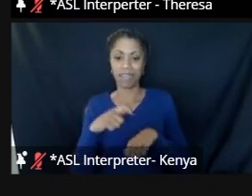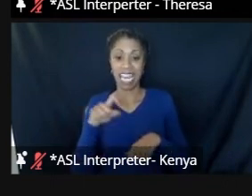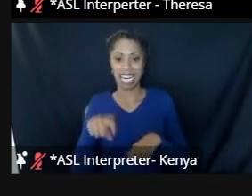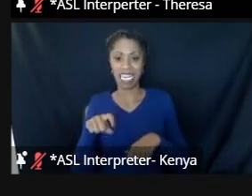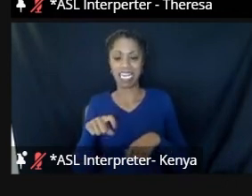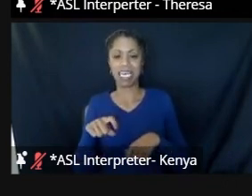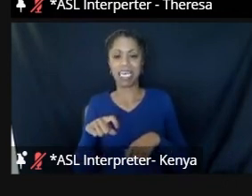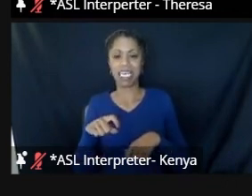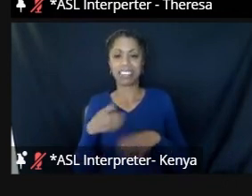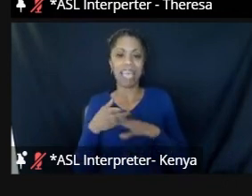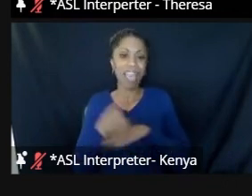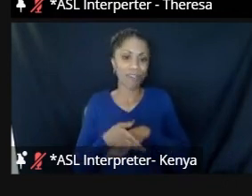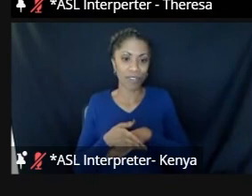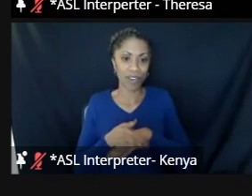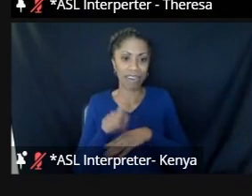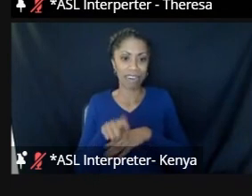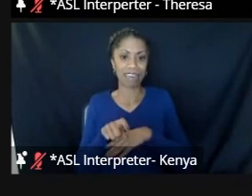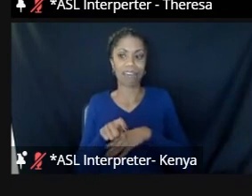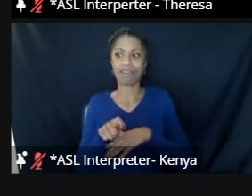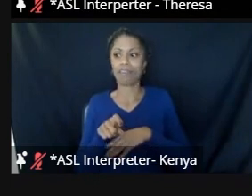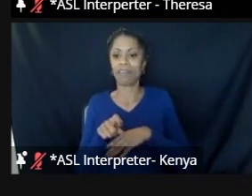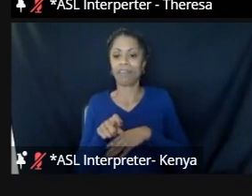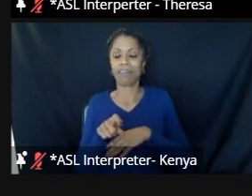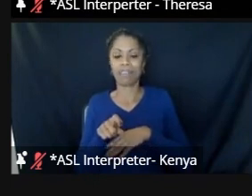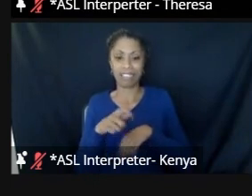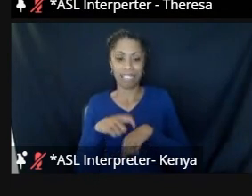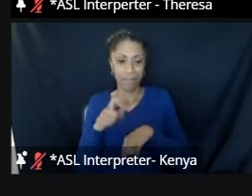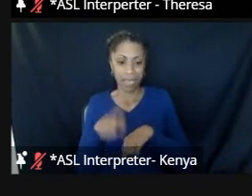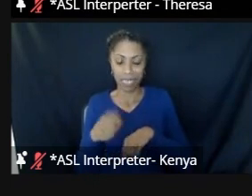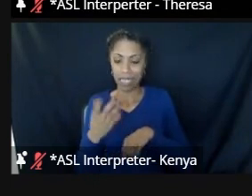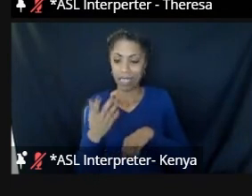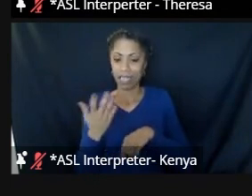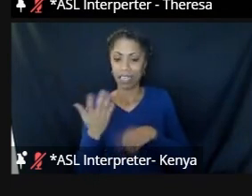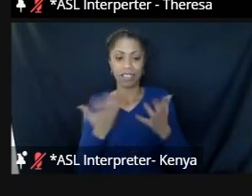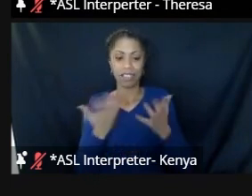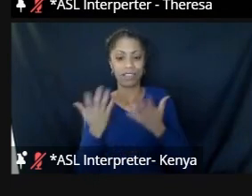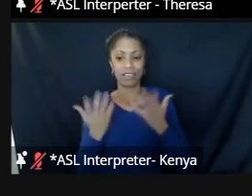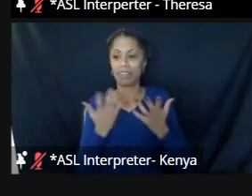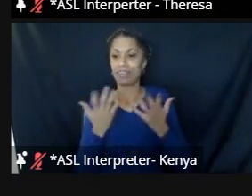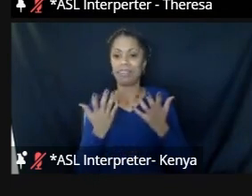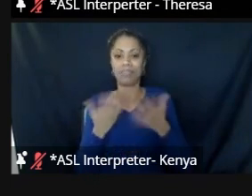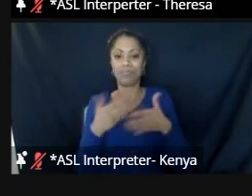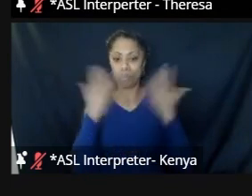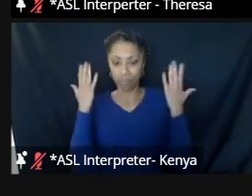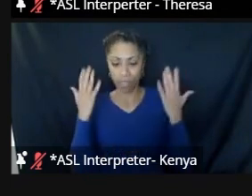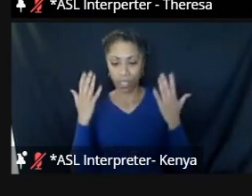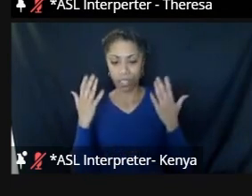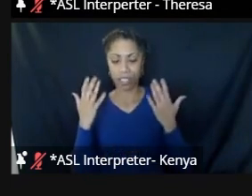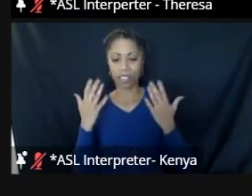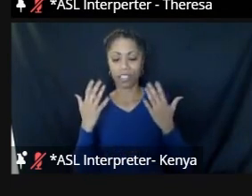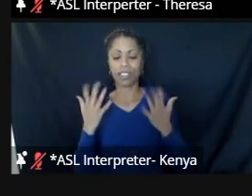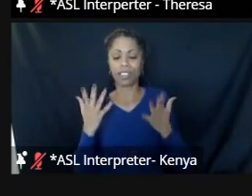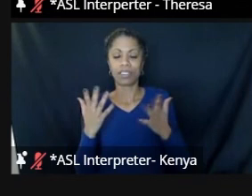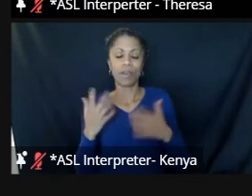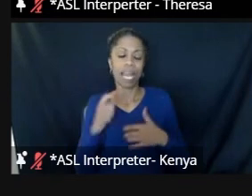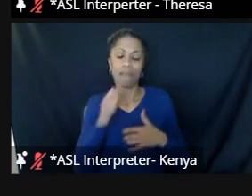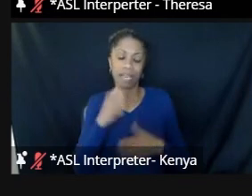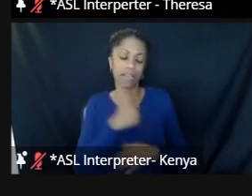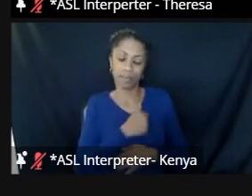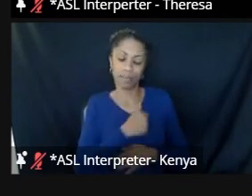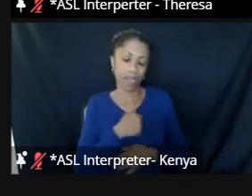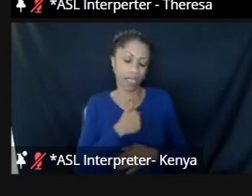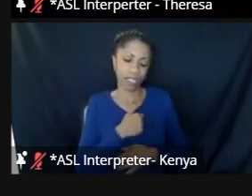that. And again, I just want to say, I can't help myself. I'm not going to apologize.